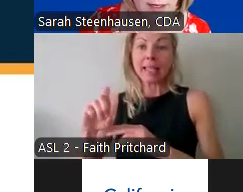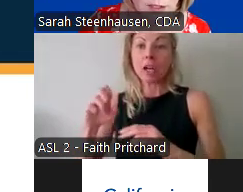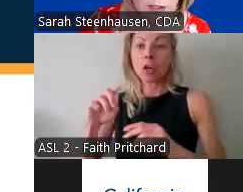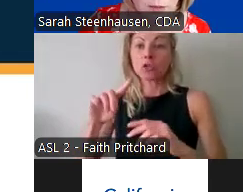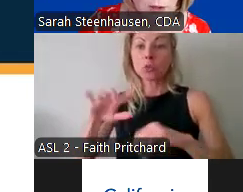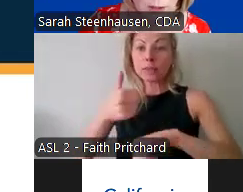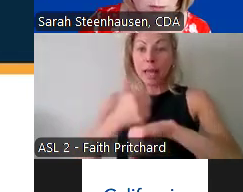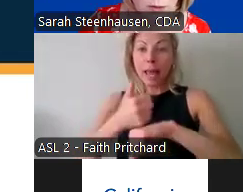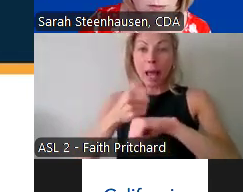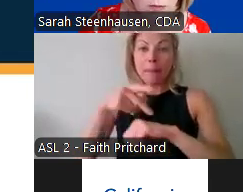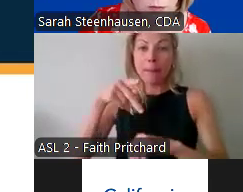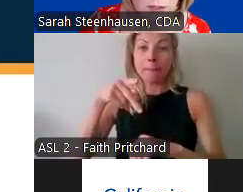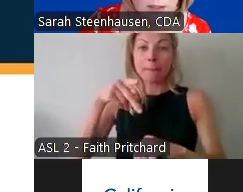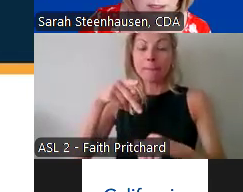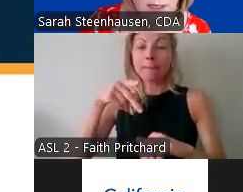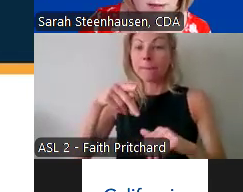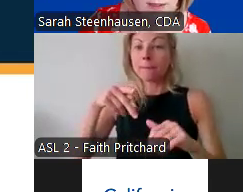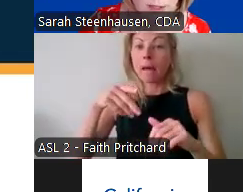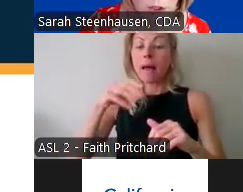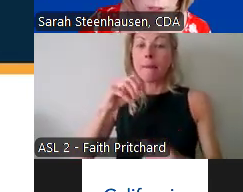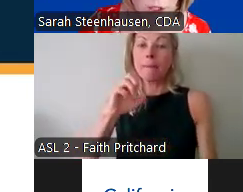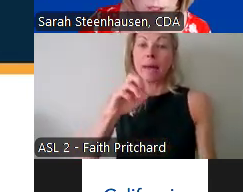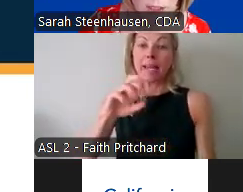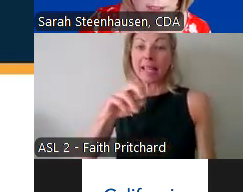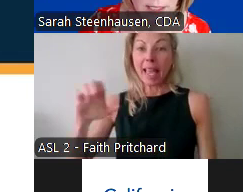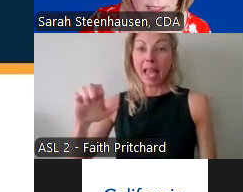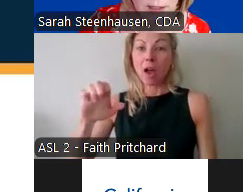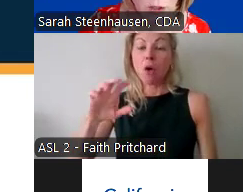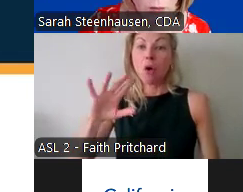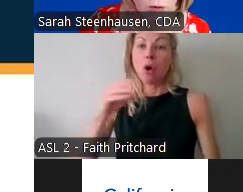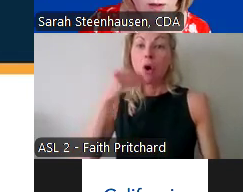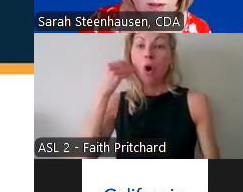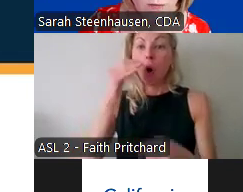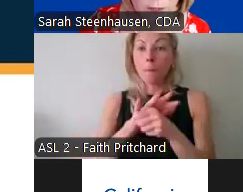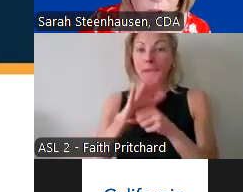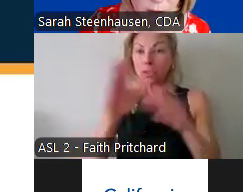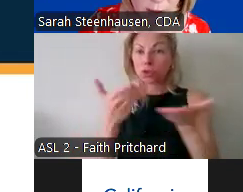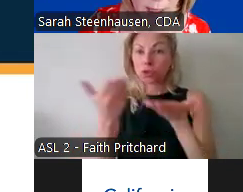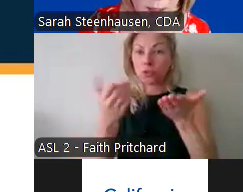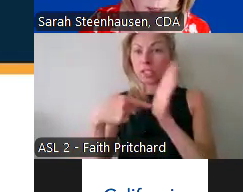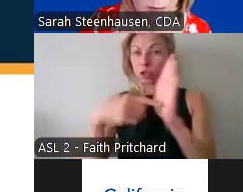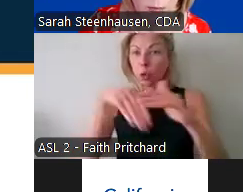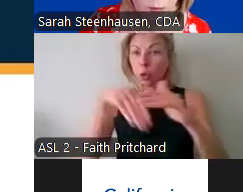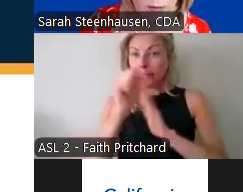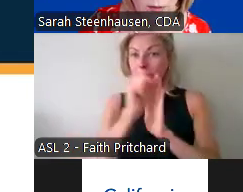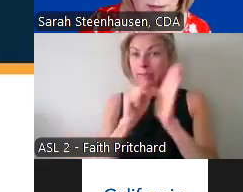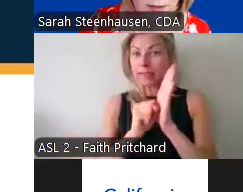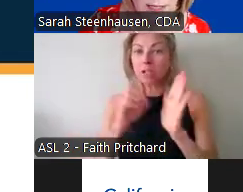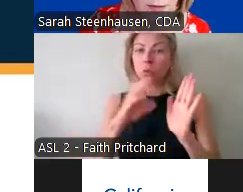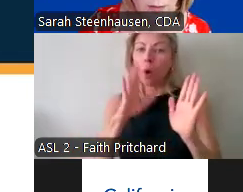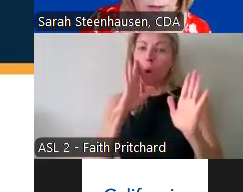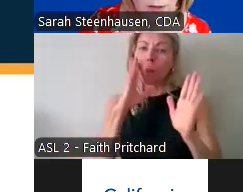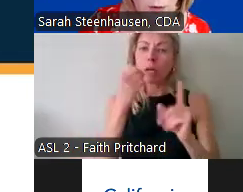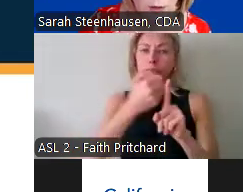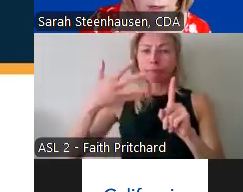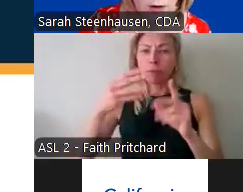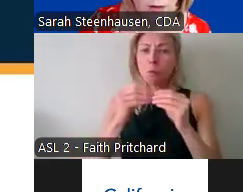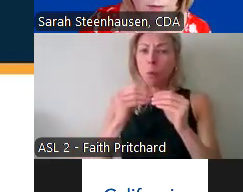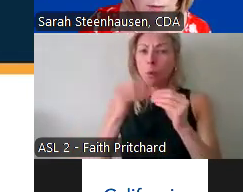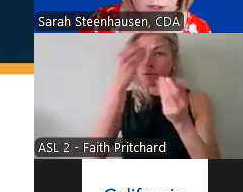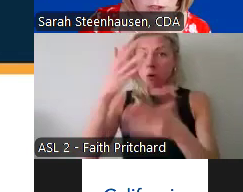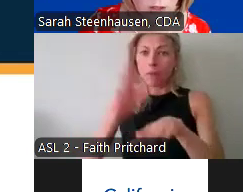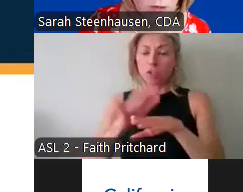Medicare home and community-based services demonstration in the state. So more information on that, but we're really excited to be working